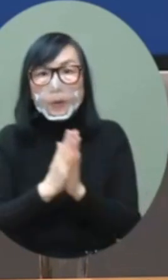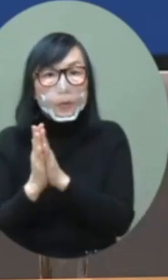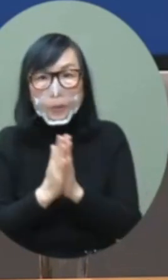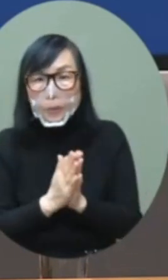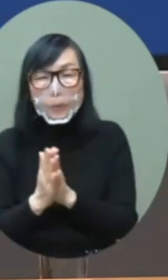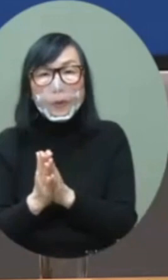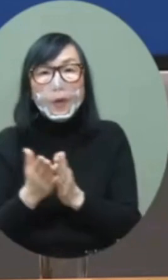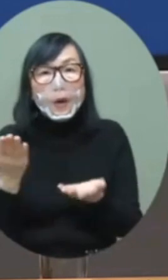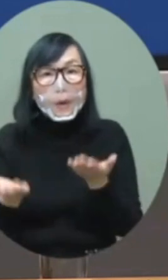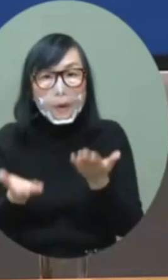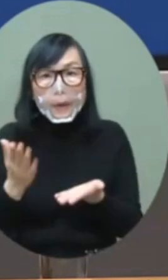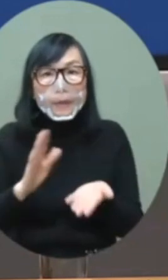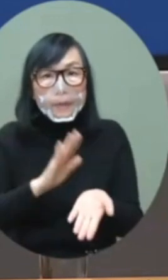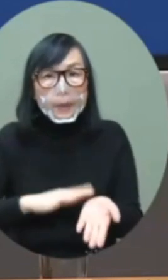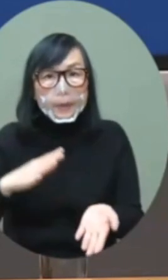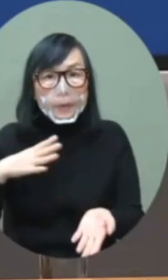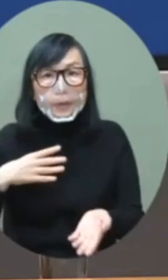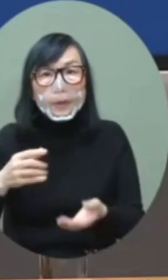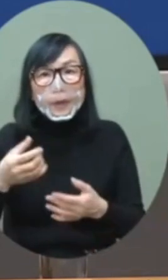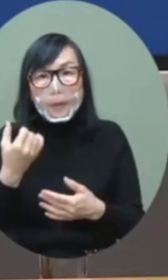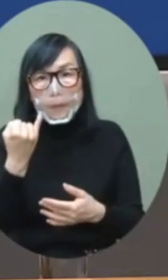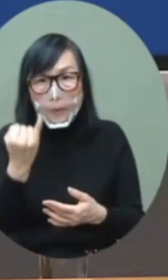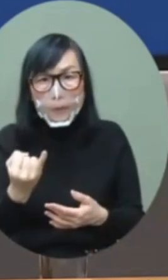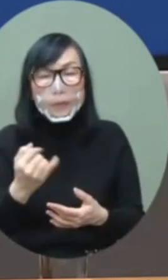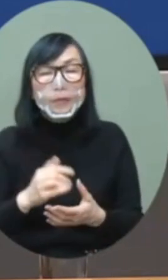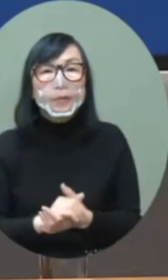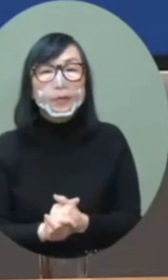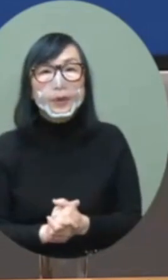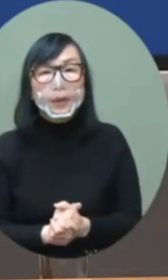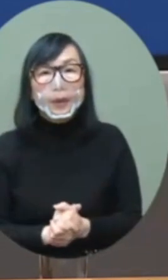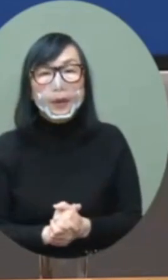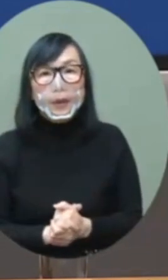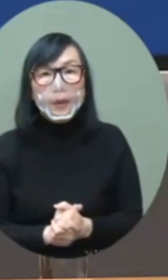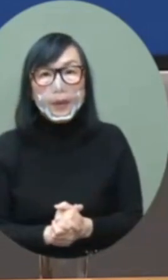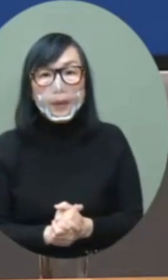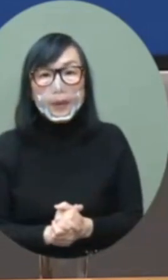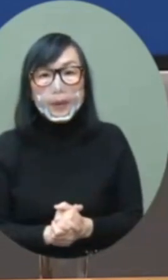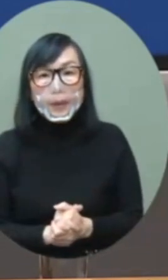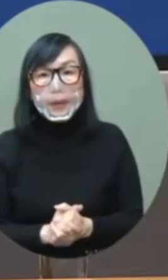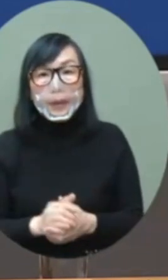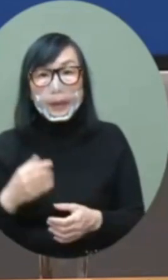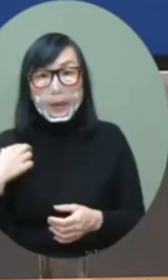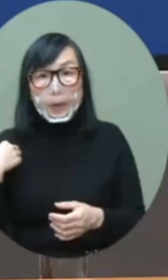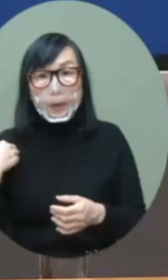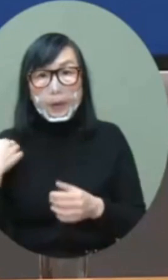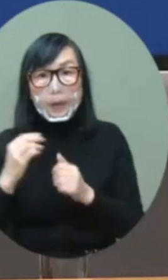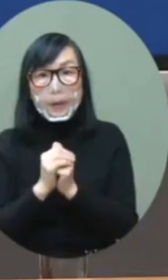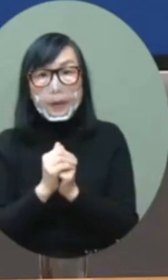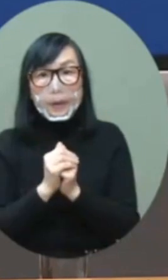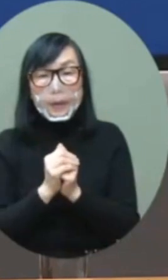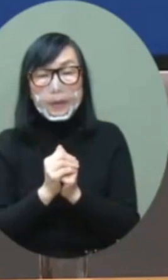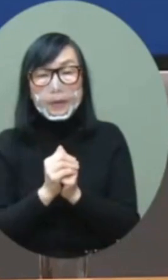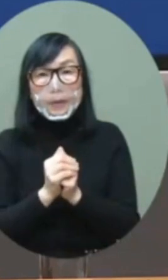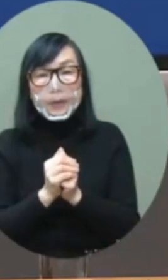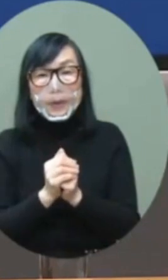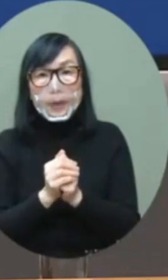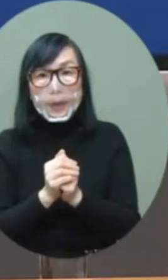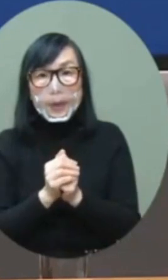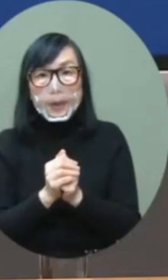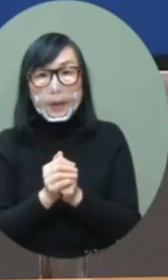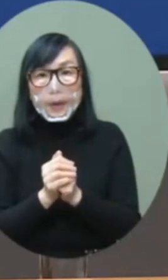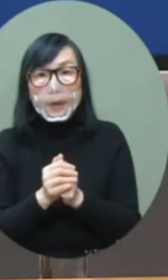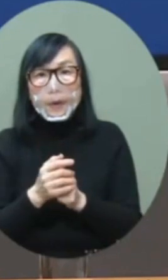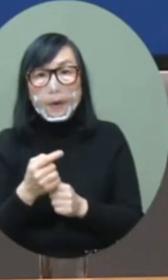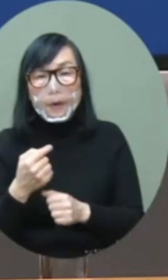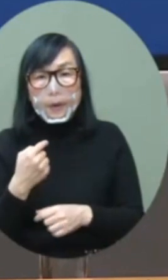the intervening Chinese New Year has been most unfortunate for Hong Kong because despite all the warning from myself, the Secretary for Food and Health,